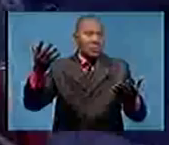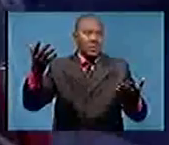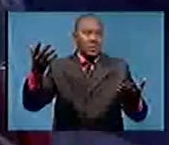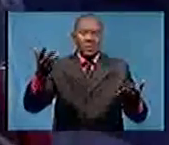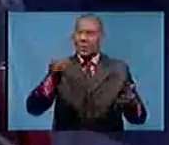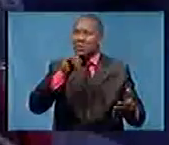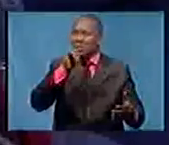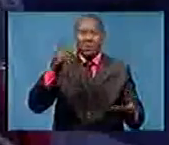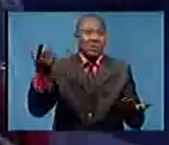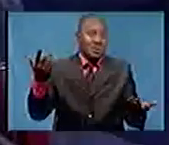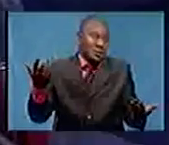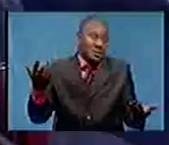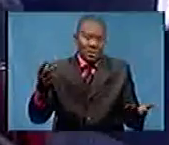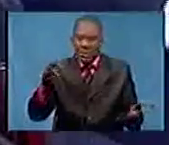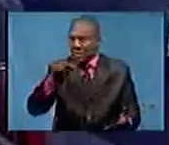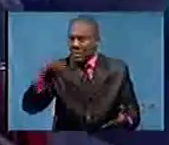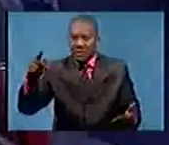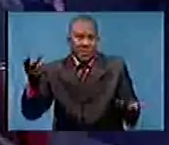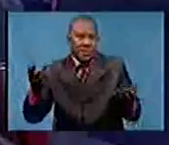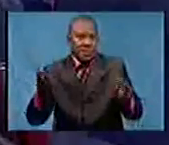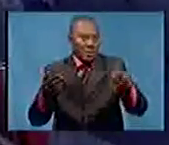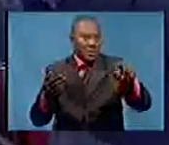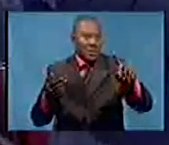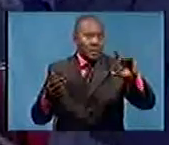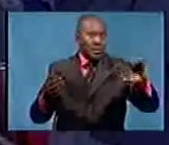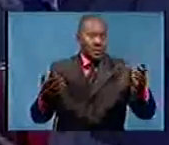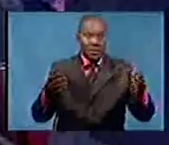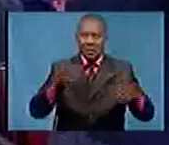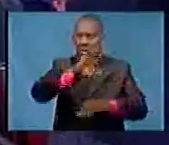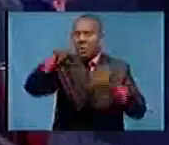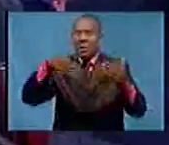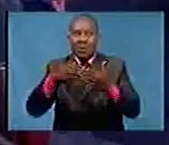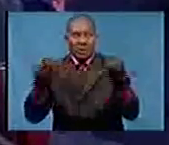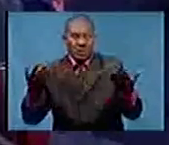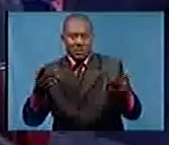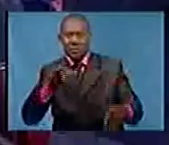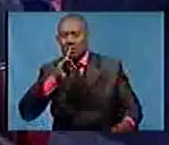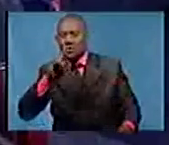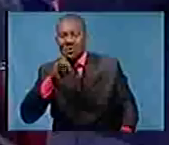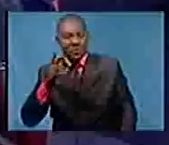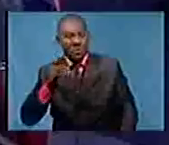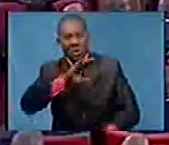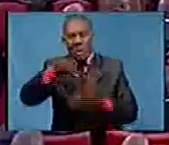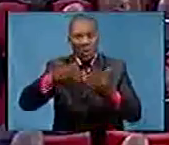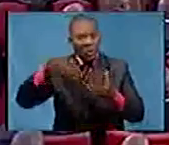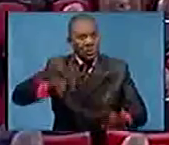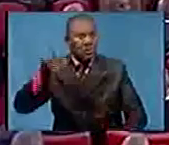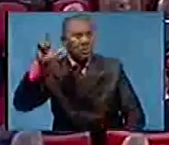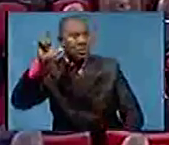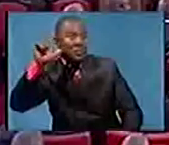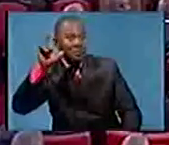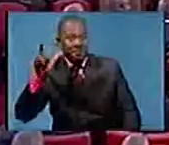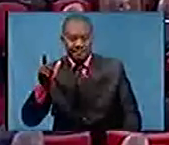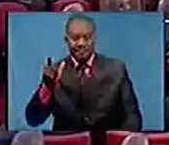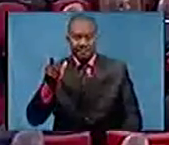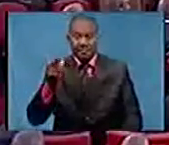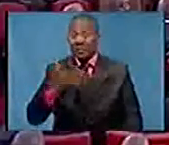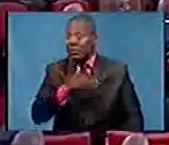MPP, but it's also to the NDC. We are here. We are listening. Everybody. To everybody, yes. And we will take a